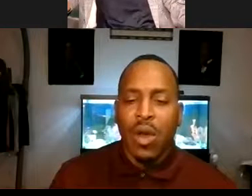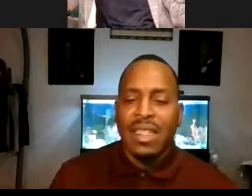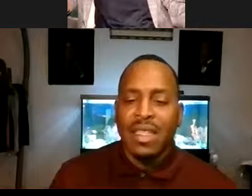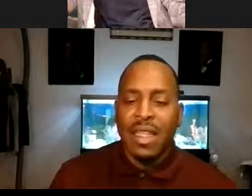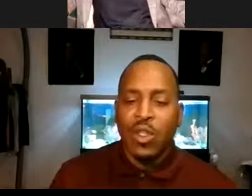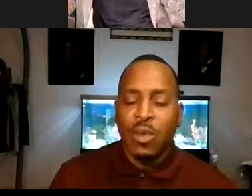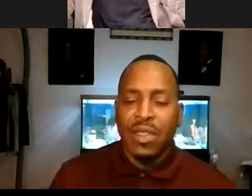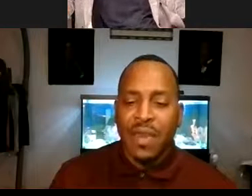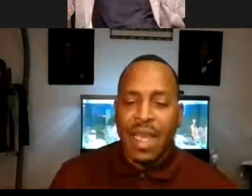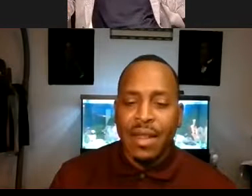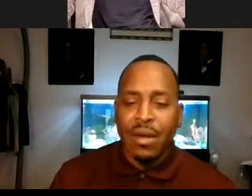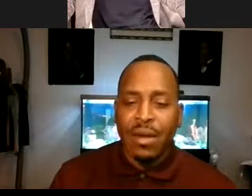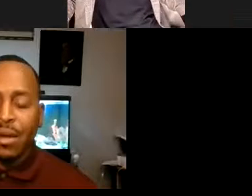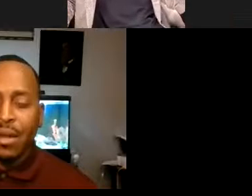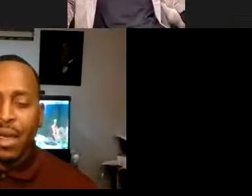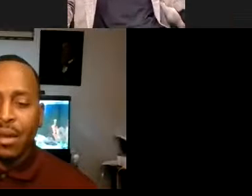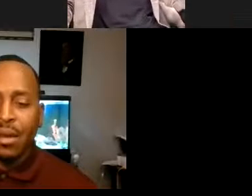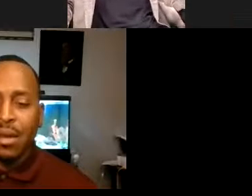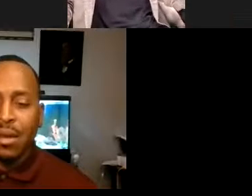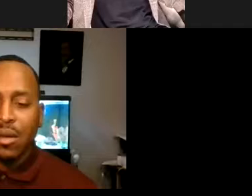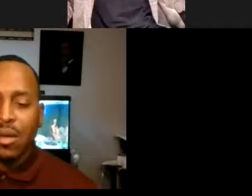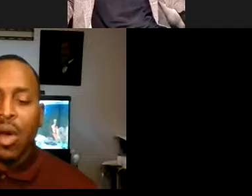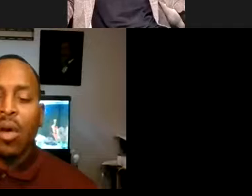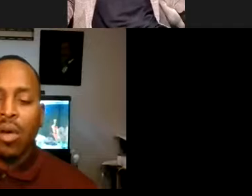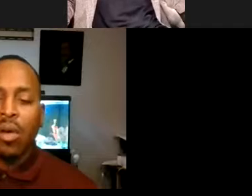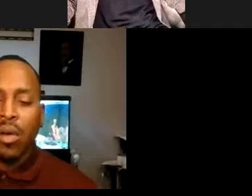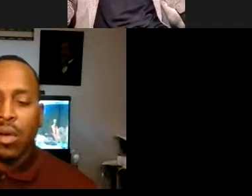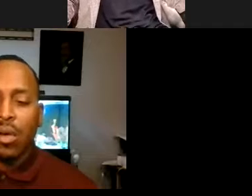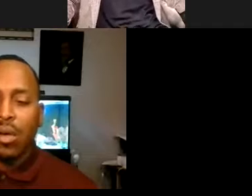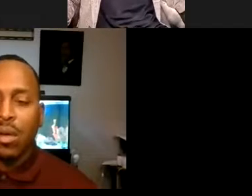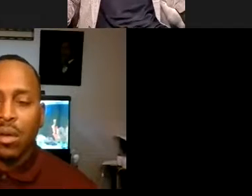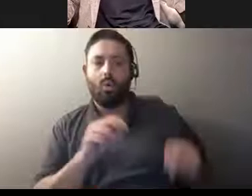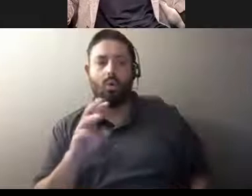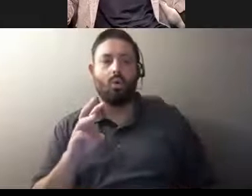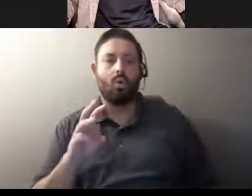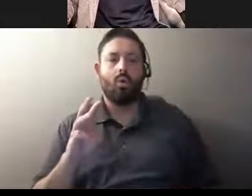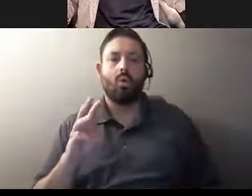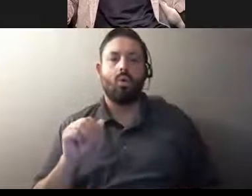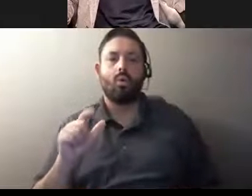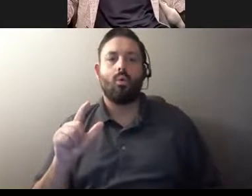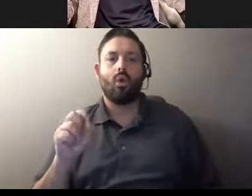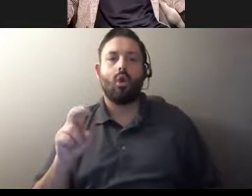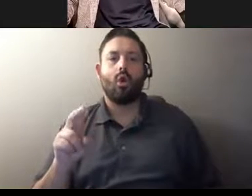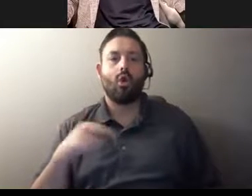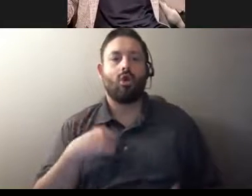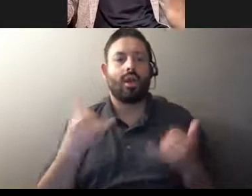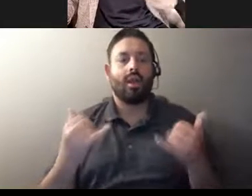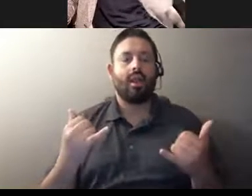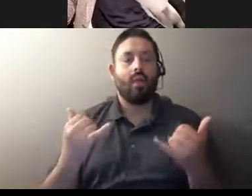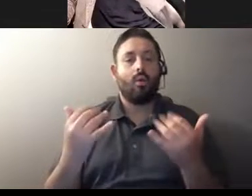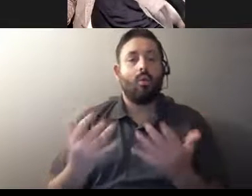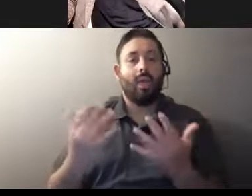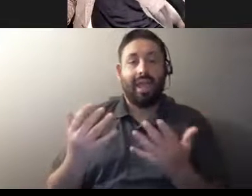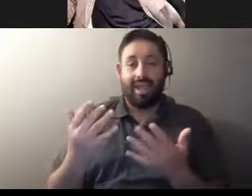Are you asking that to a specific candidate or like? Well, no, actually, Walter, we're waiting to find out if we ask